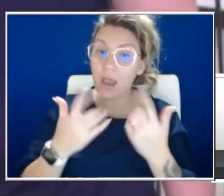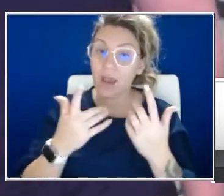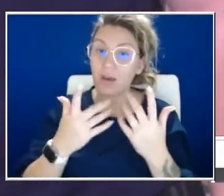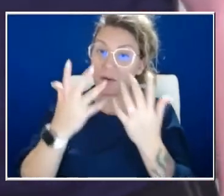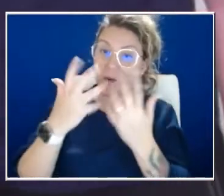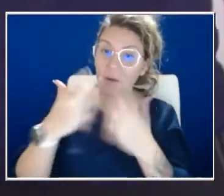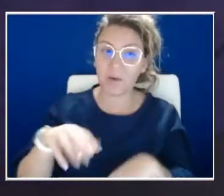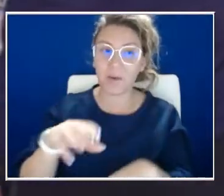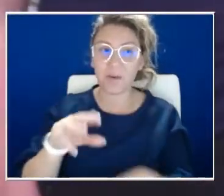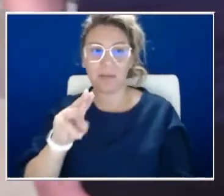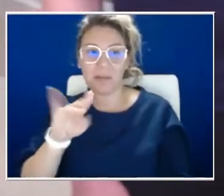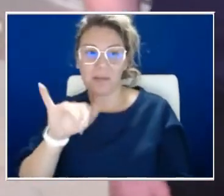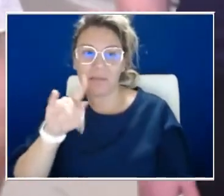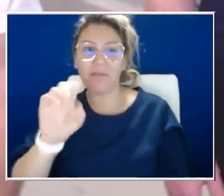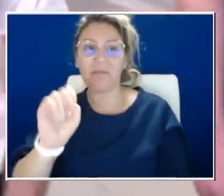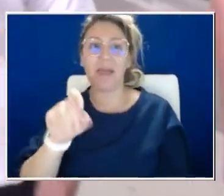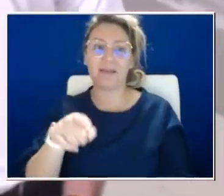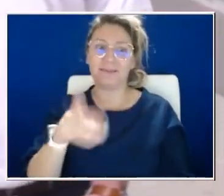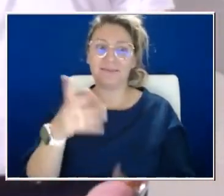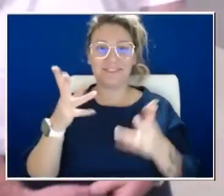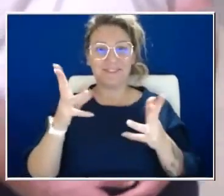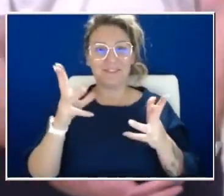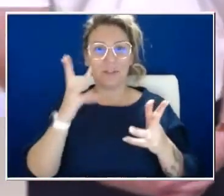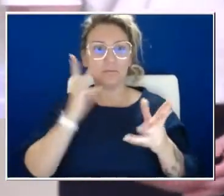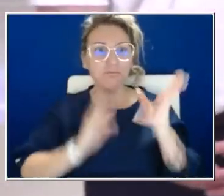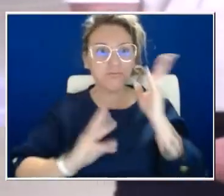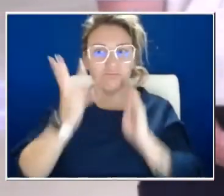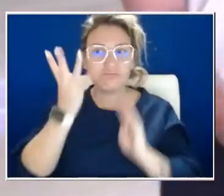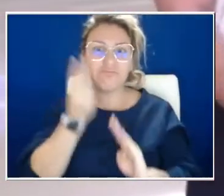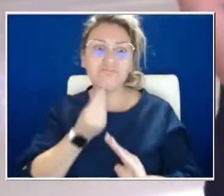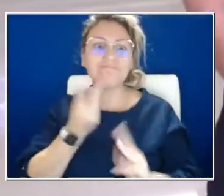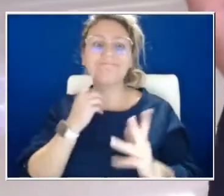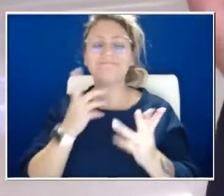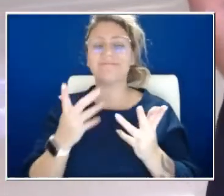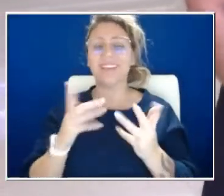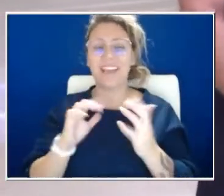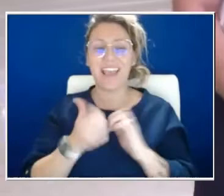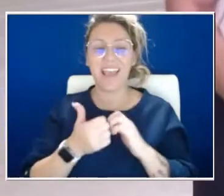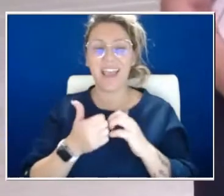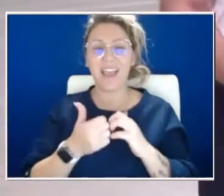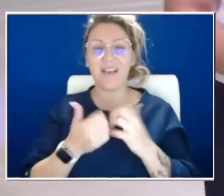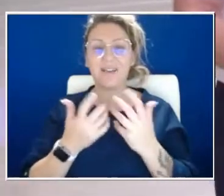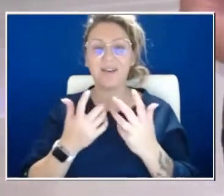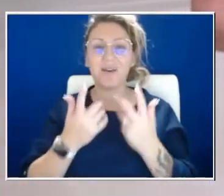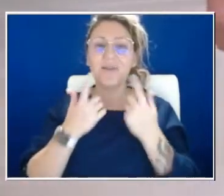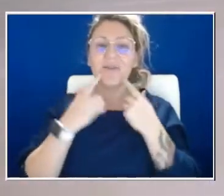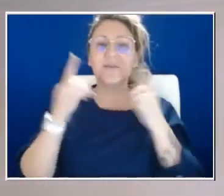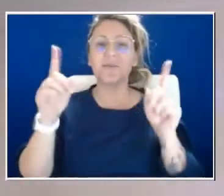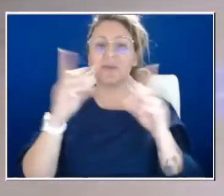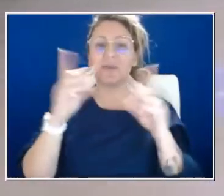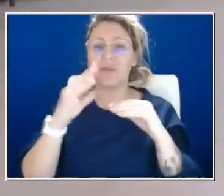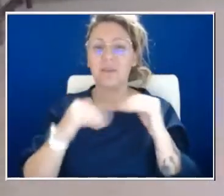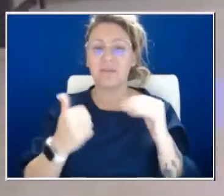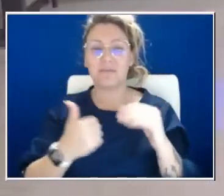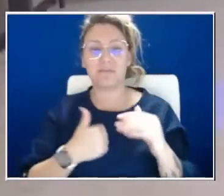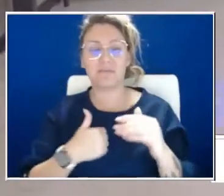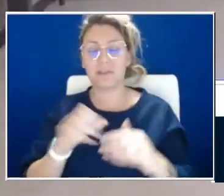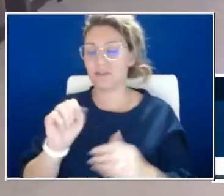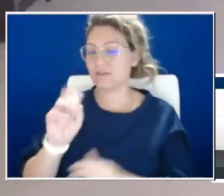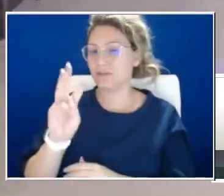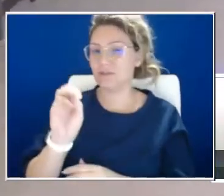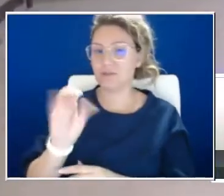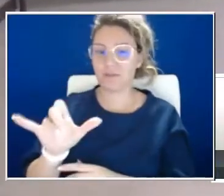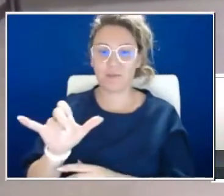done hundreds of these, and so I'm going to let him tell you how it works a little bit more than me. So the way SWAY works is it can